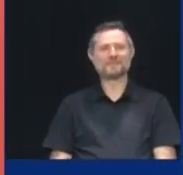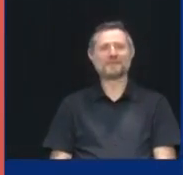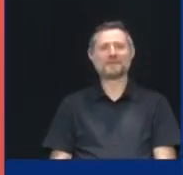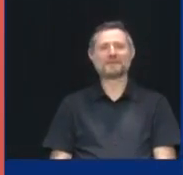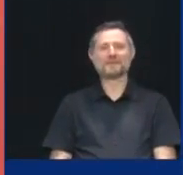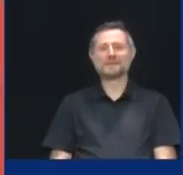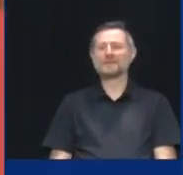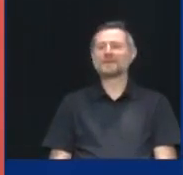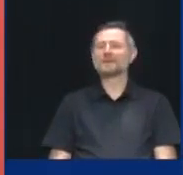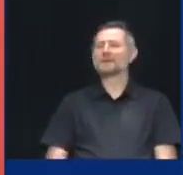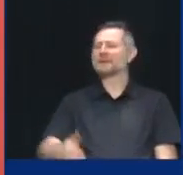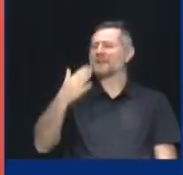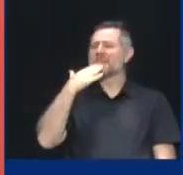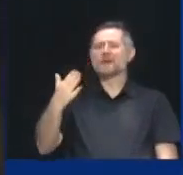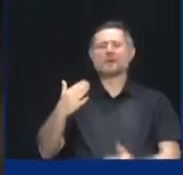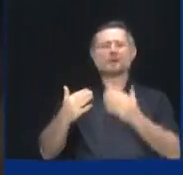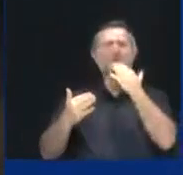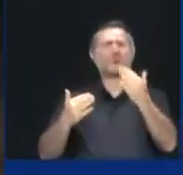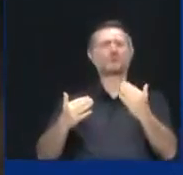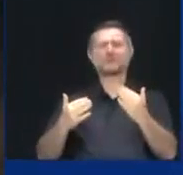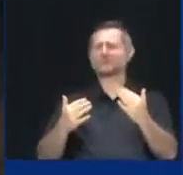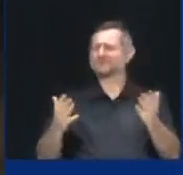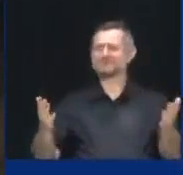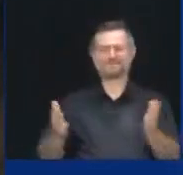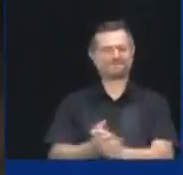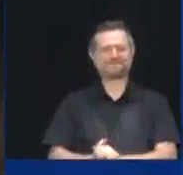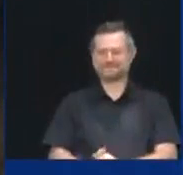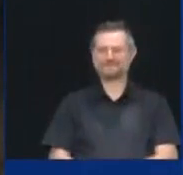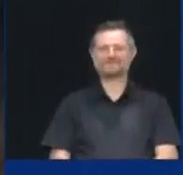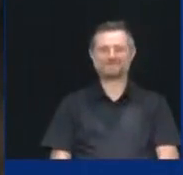Thank you, thank you, thank you.